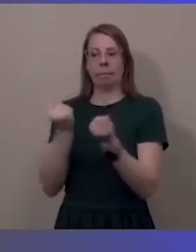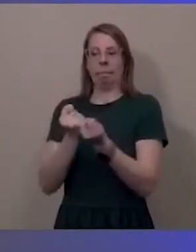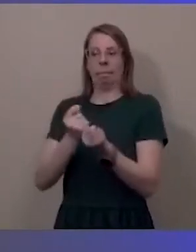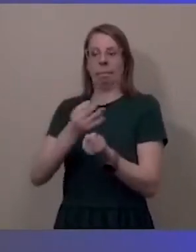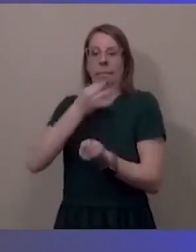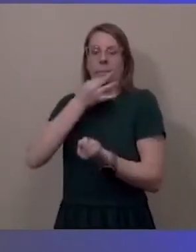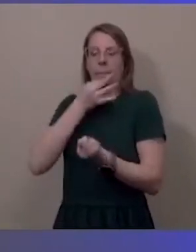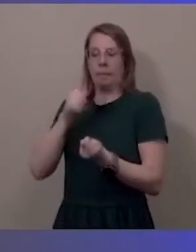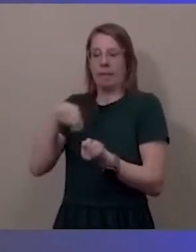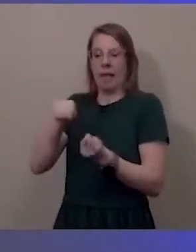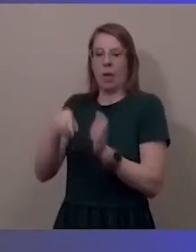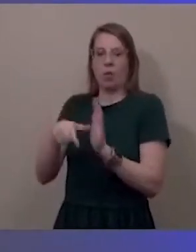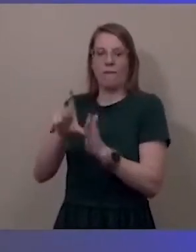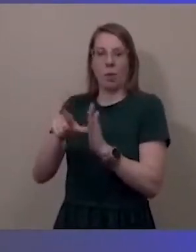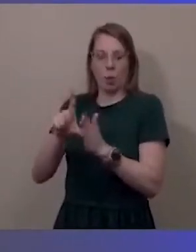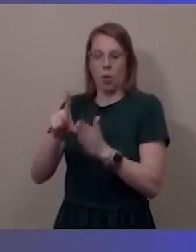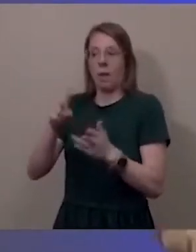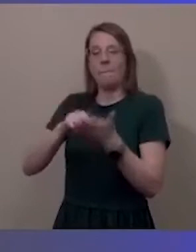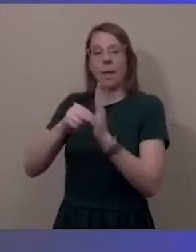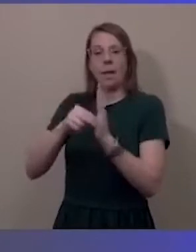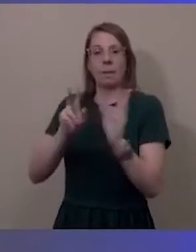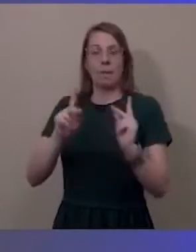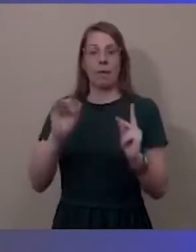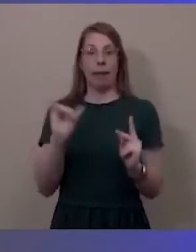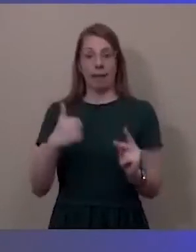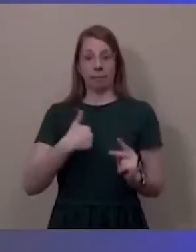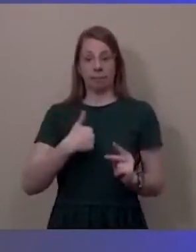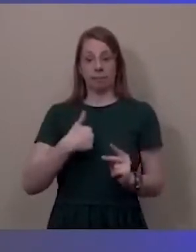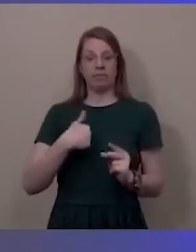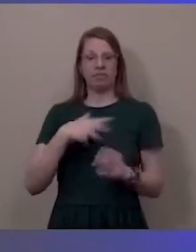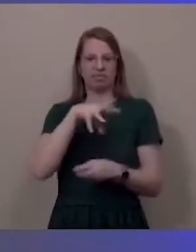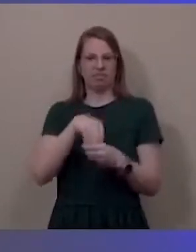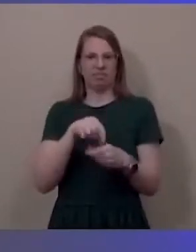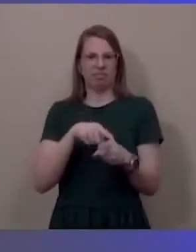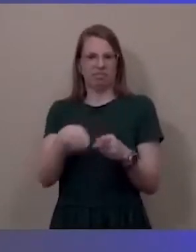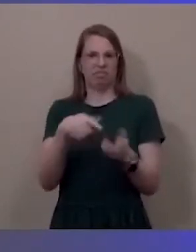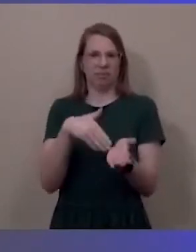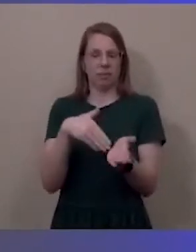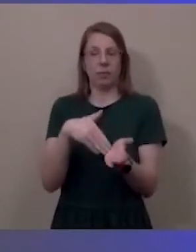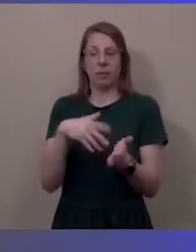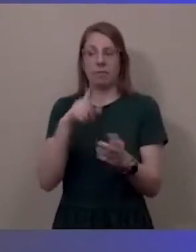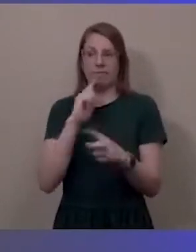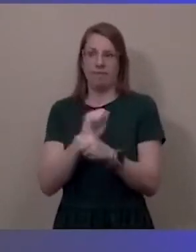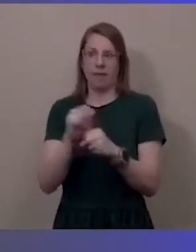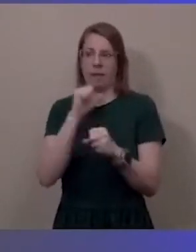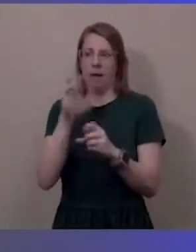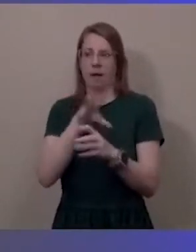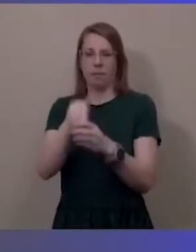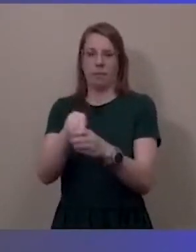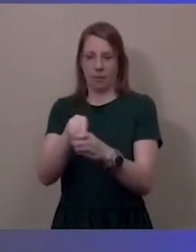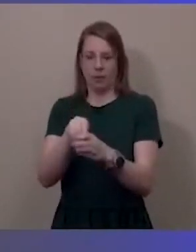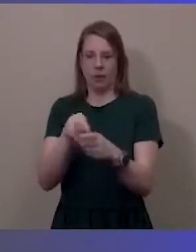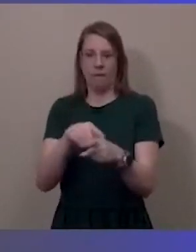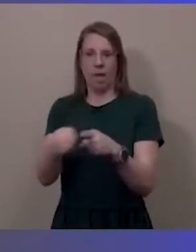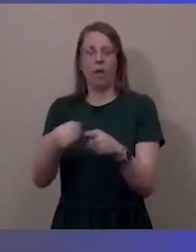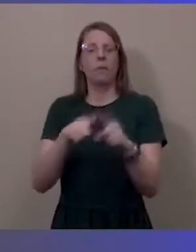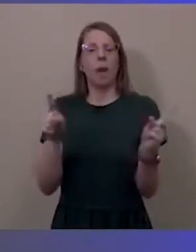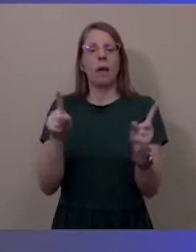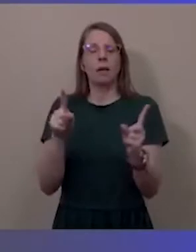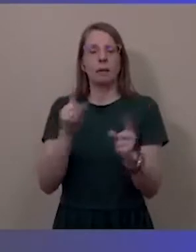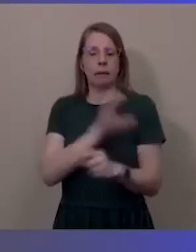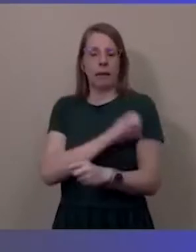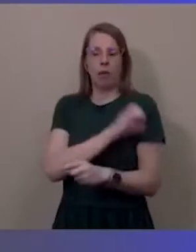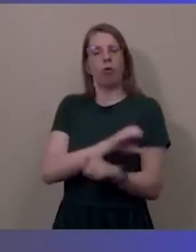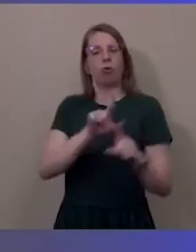those experts are folks like myself in the field, or not in the field, actually are clinical trial experts, reviewed the